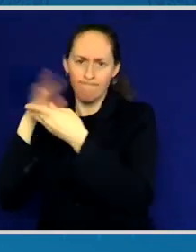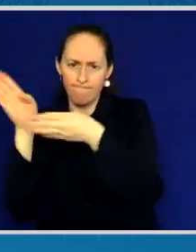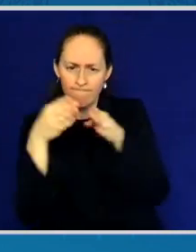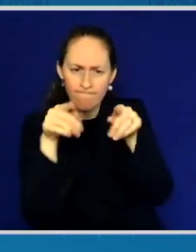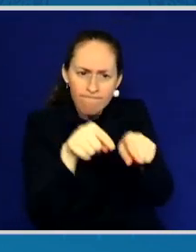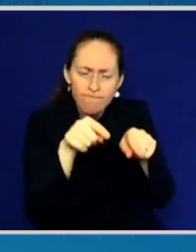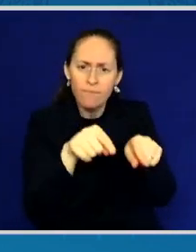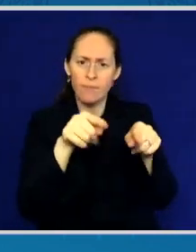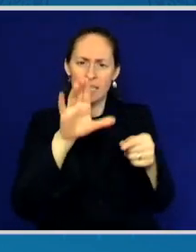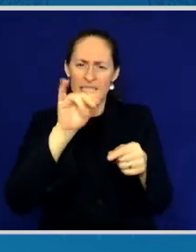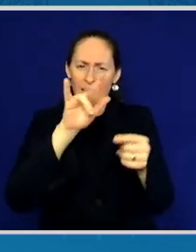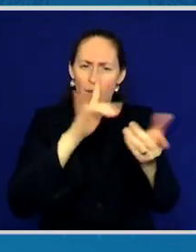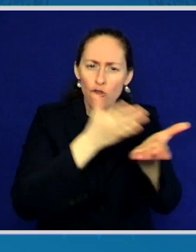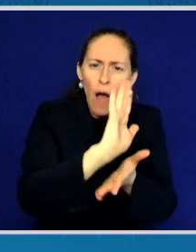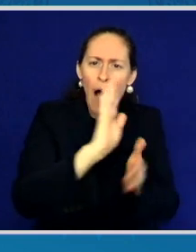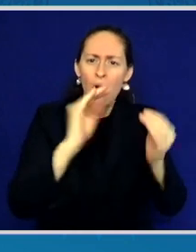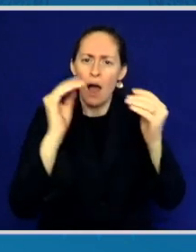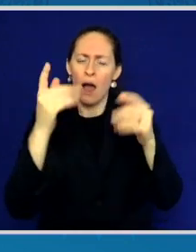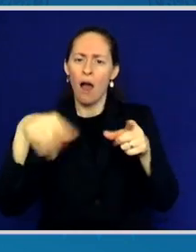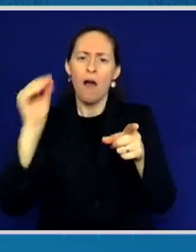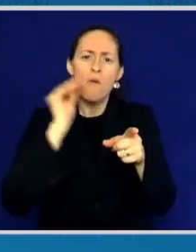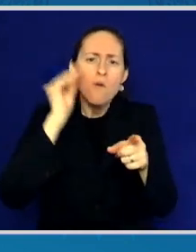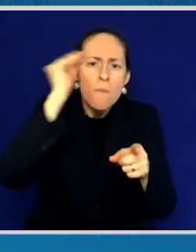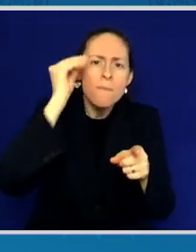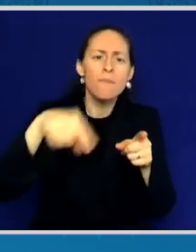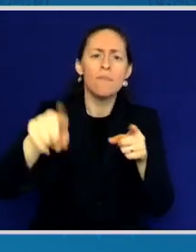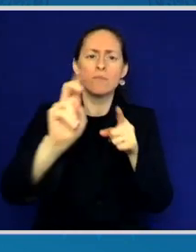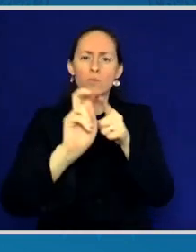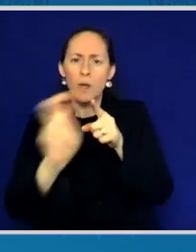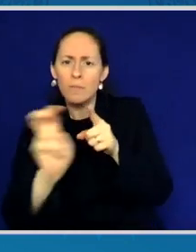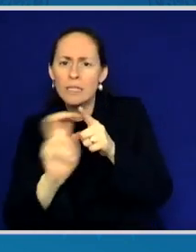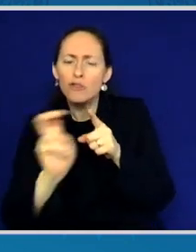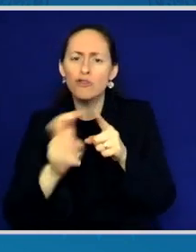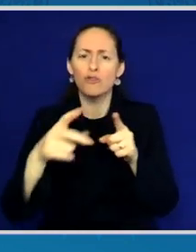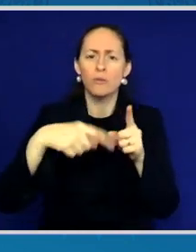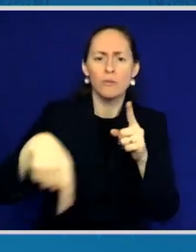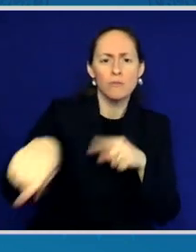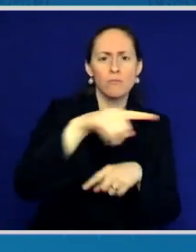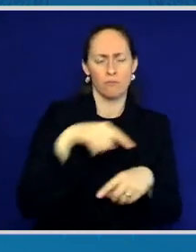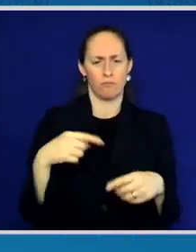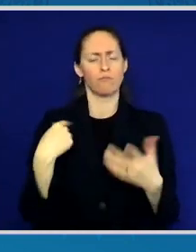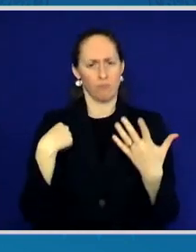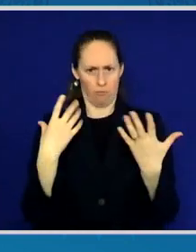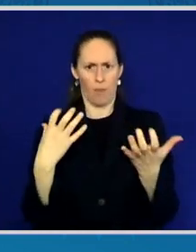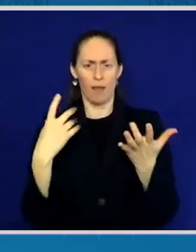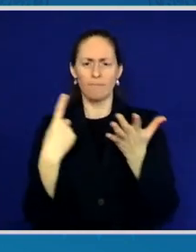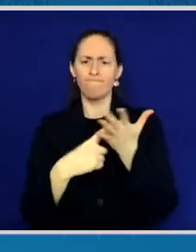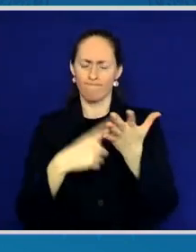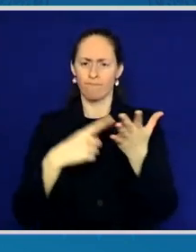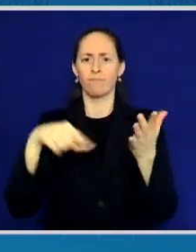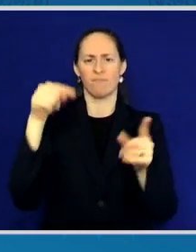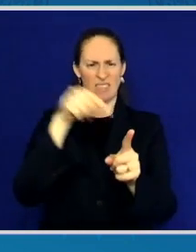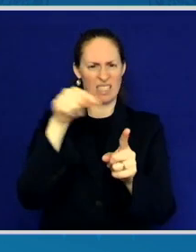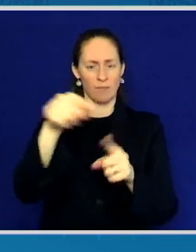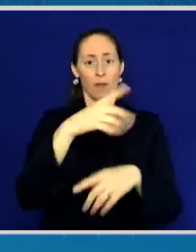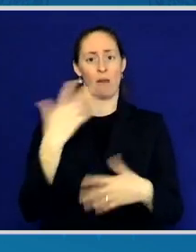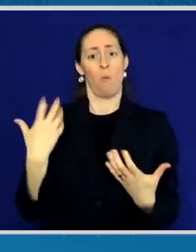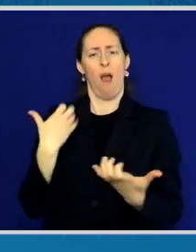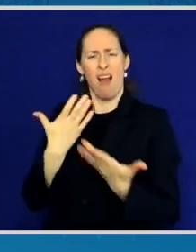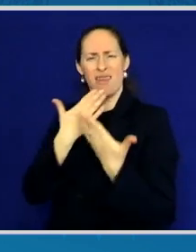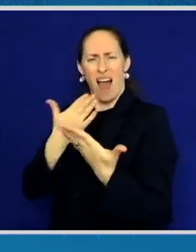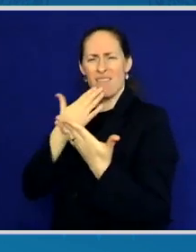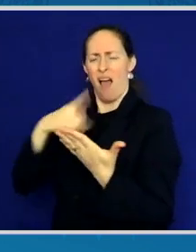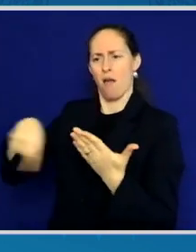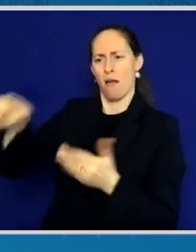know everybody around this table cares about. And thank you for the chamber's involvement in transit,